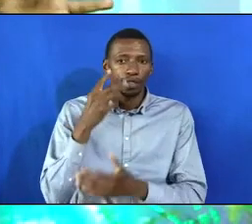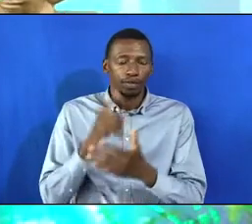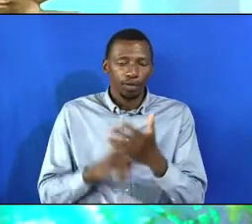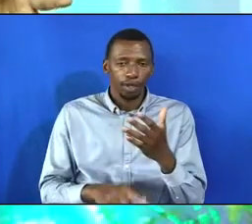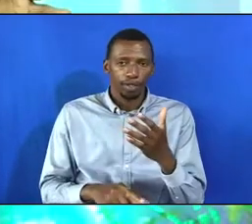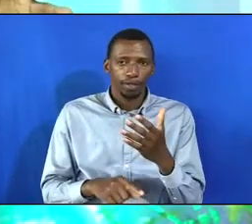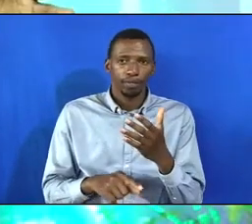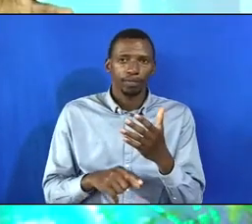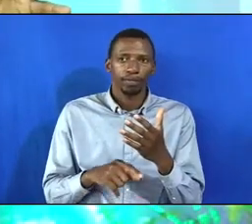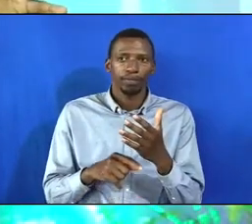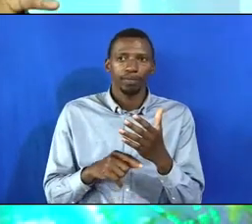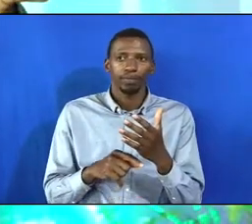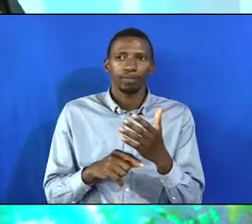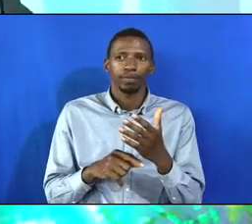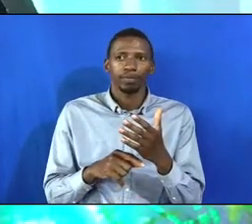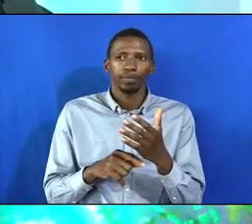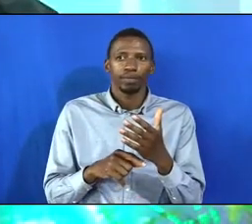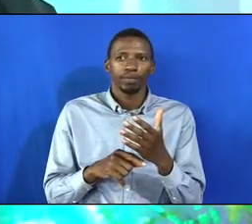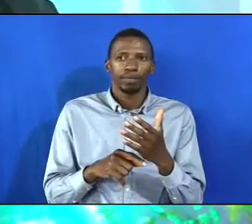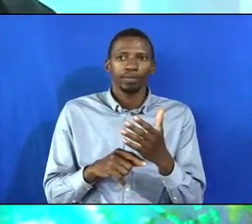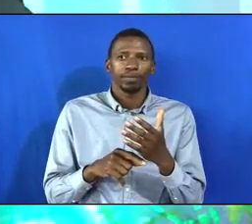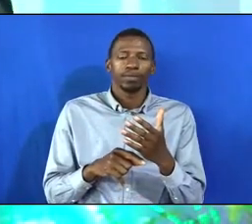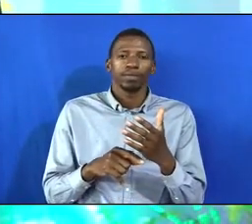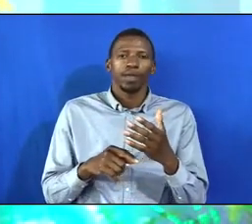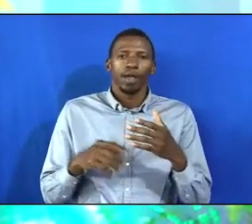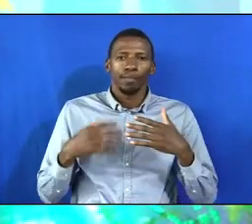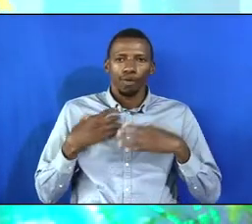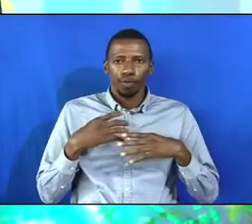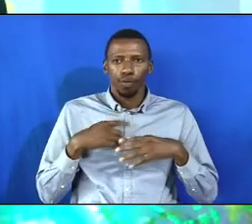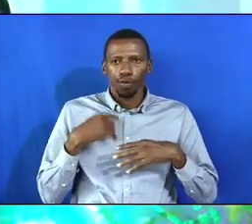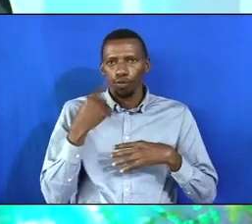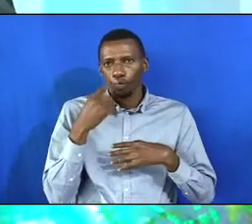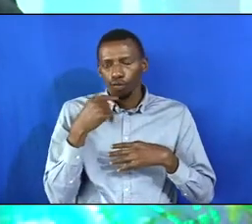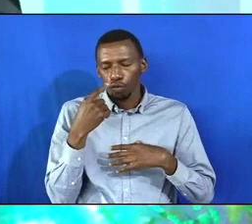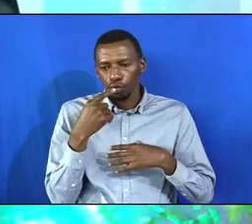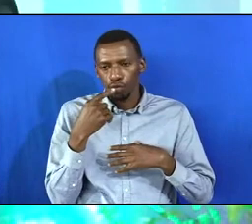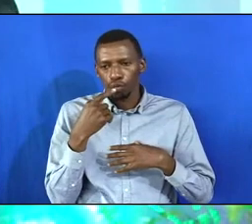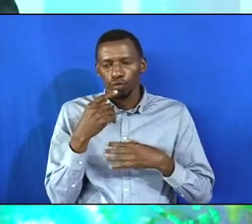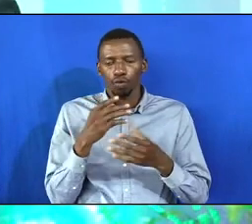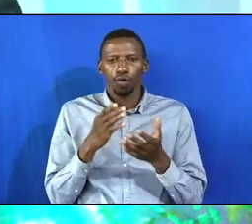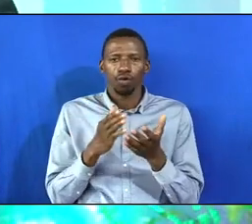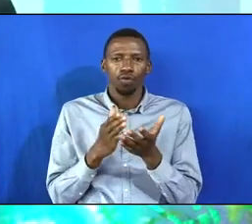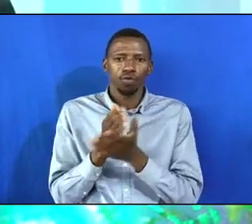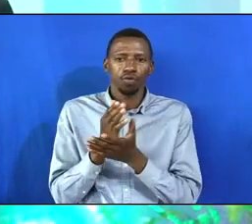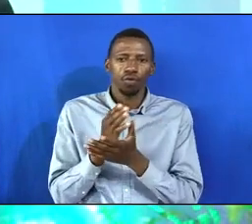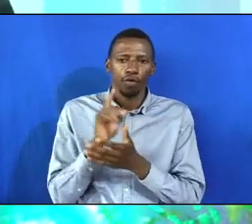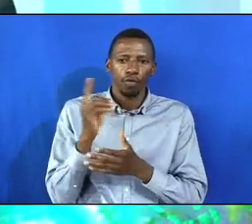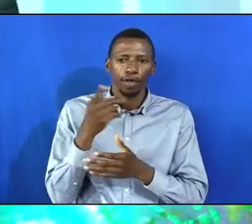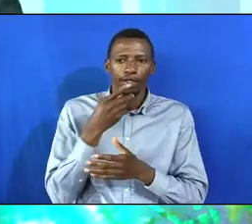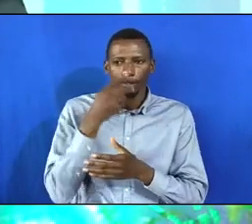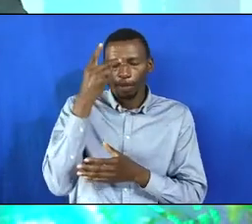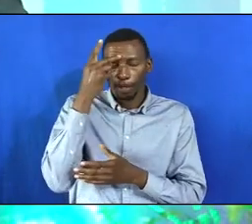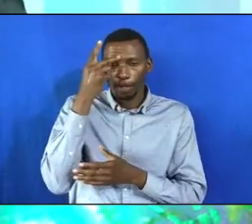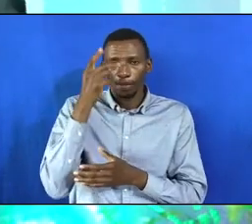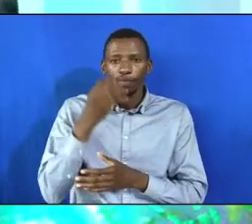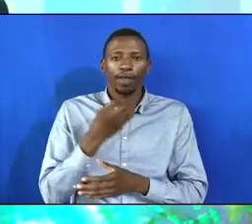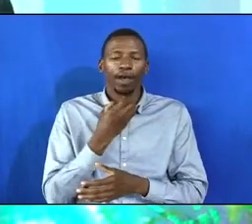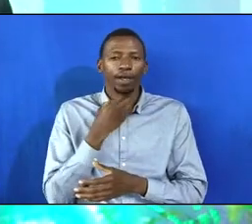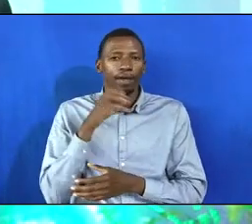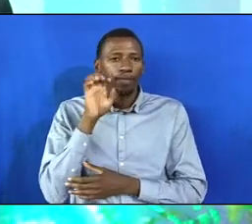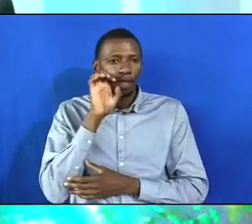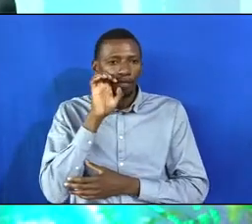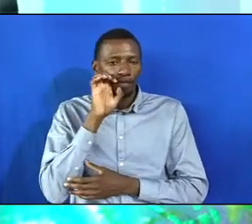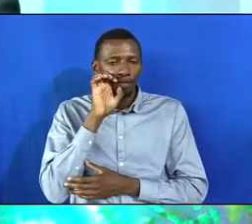a world who were once cheated through our first parents, Adam and Eve, that if you